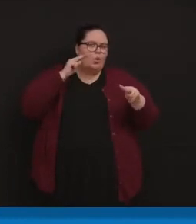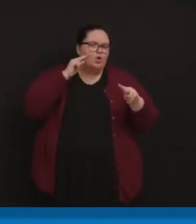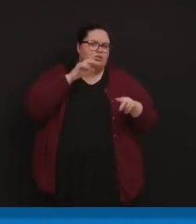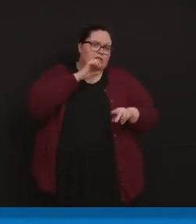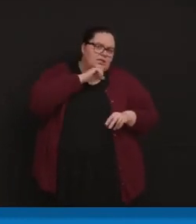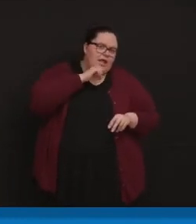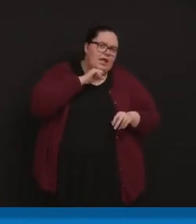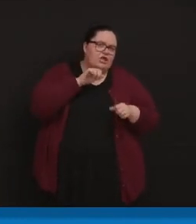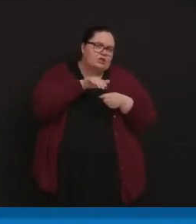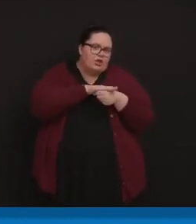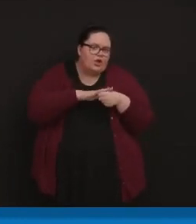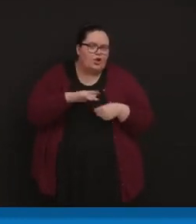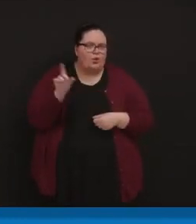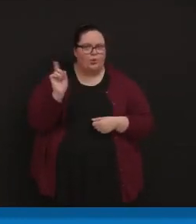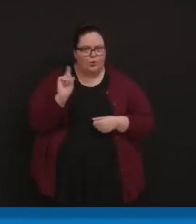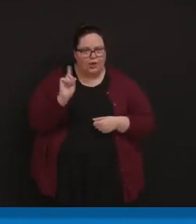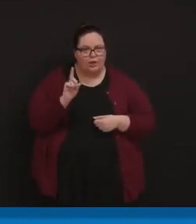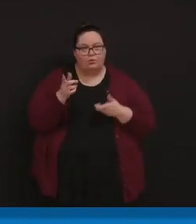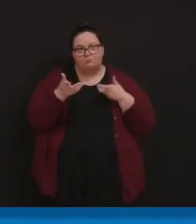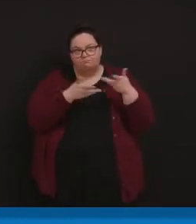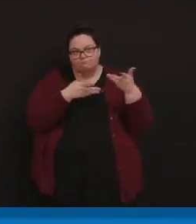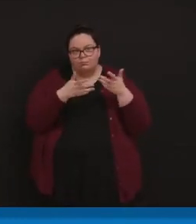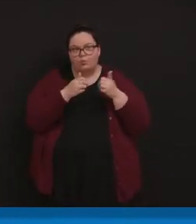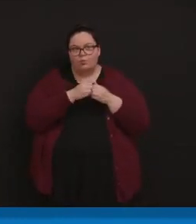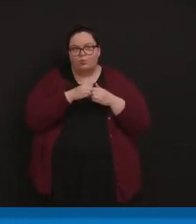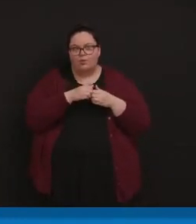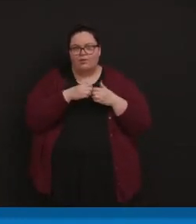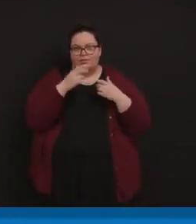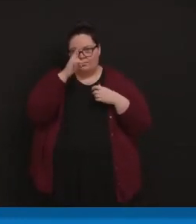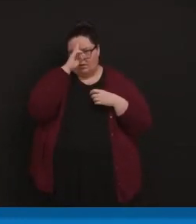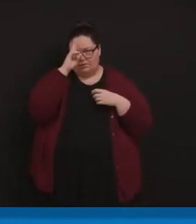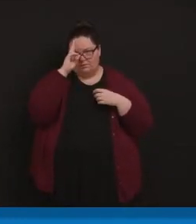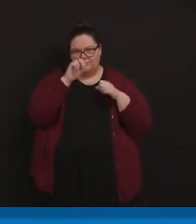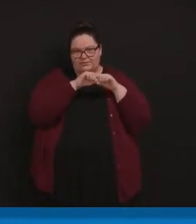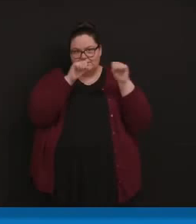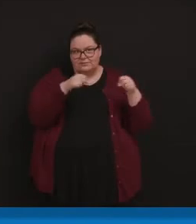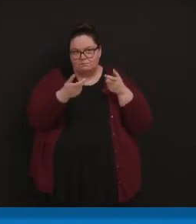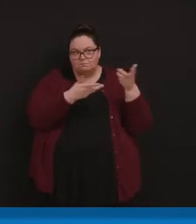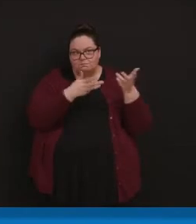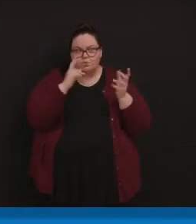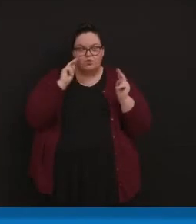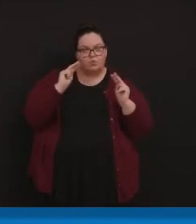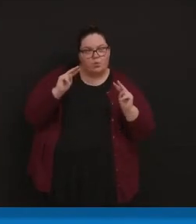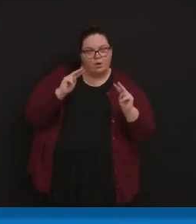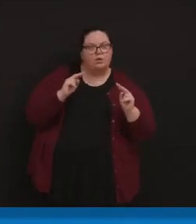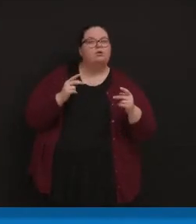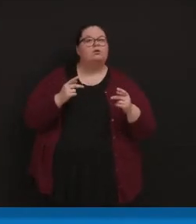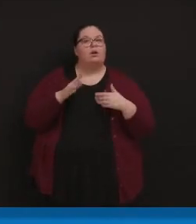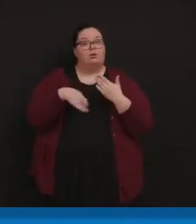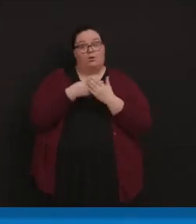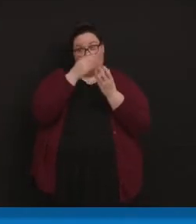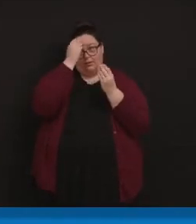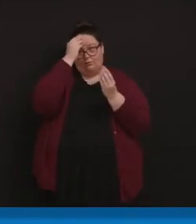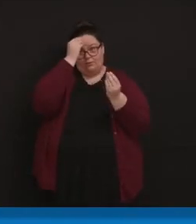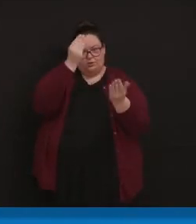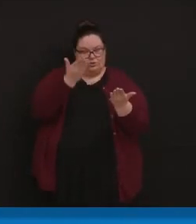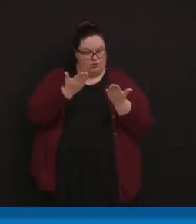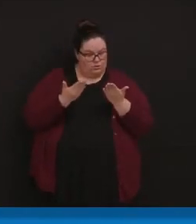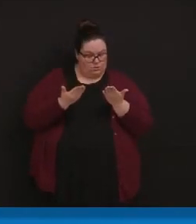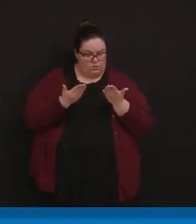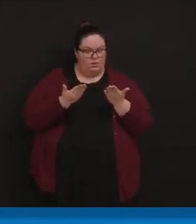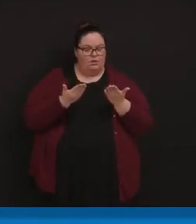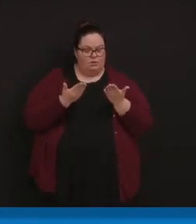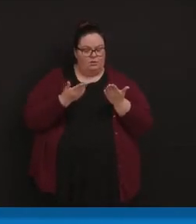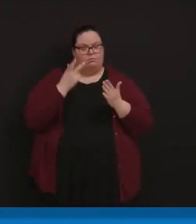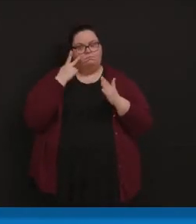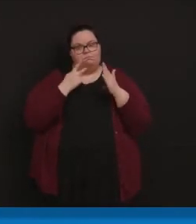it. We talk with Vitality and Horizon every single day to monitor the situation. And again, with all that information in mind, we can,